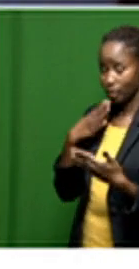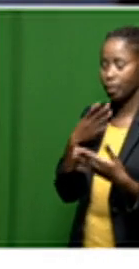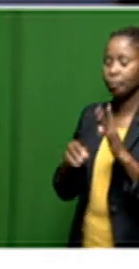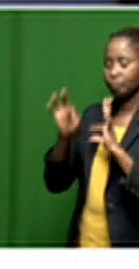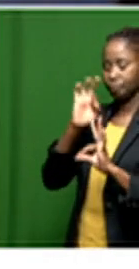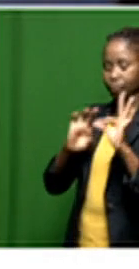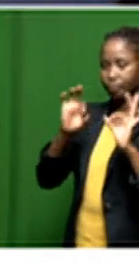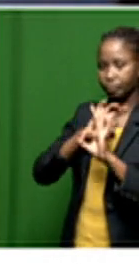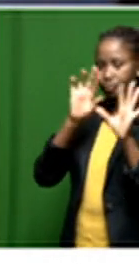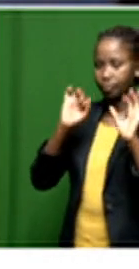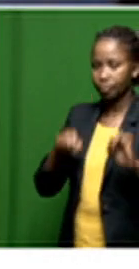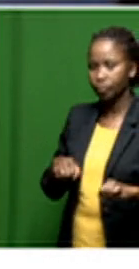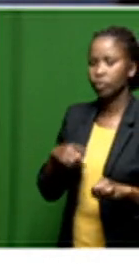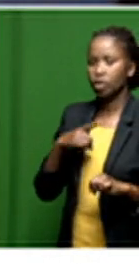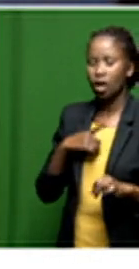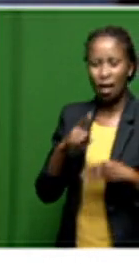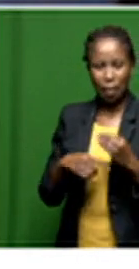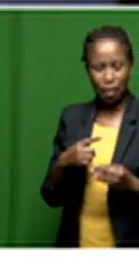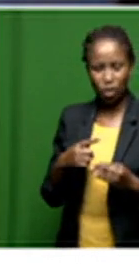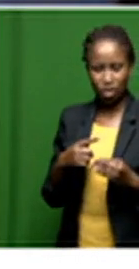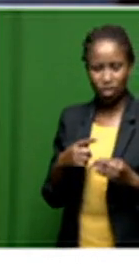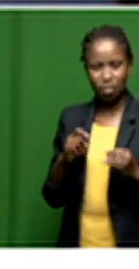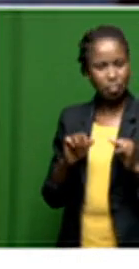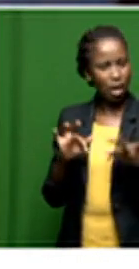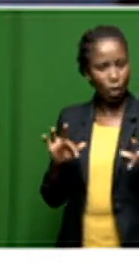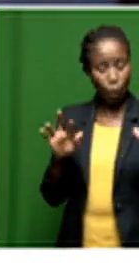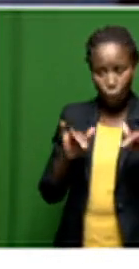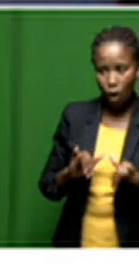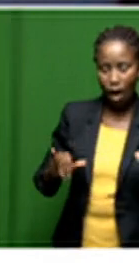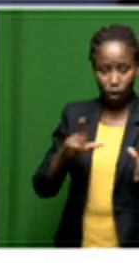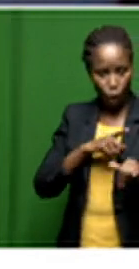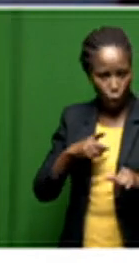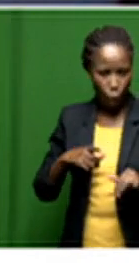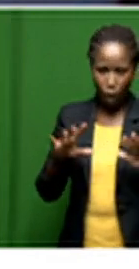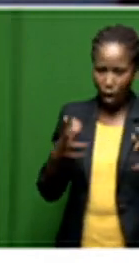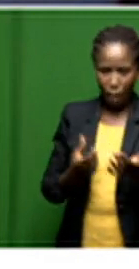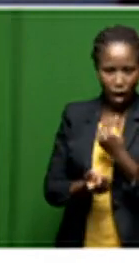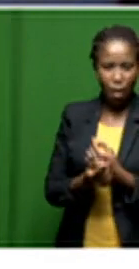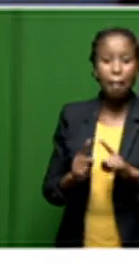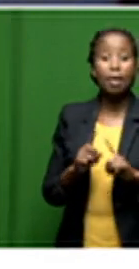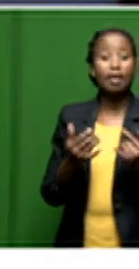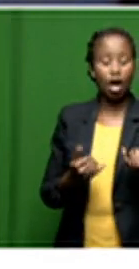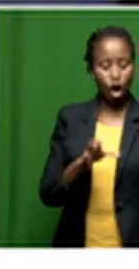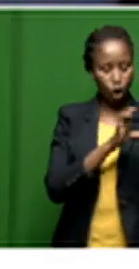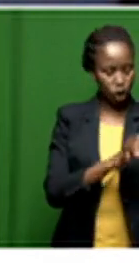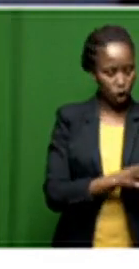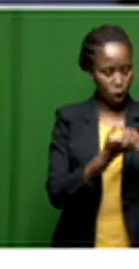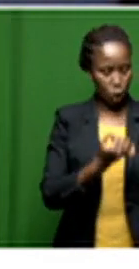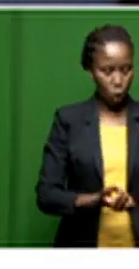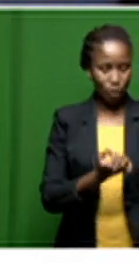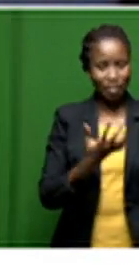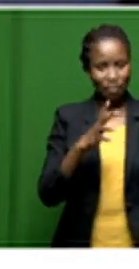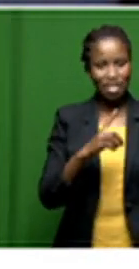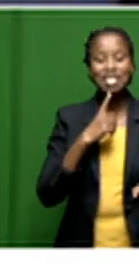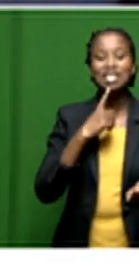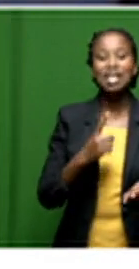of the weight behind this. What the Court has said, though, and it has confirmed that the matter will be decided